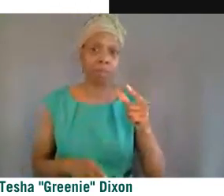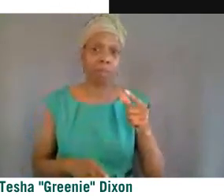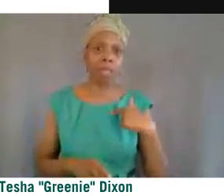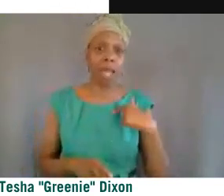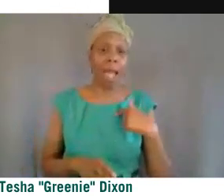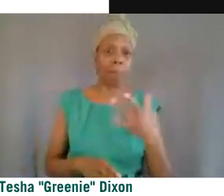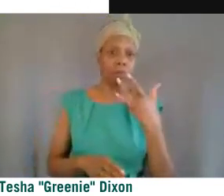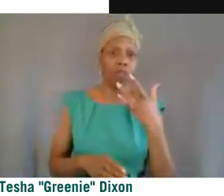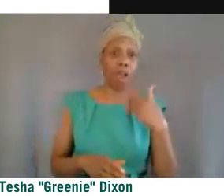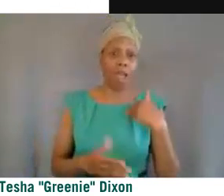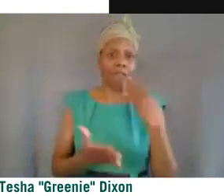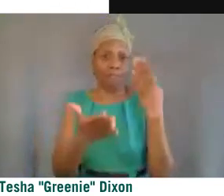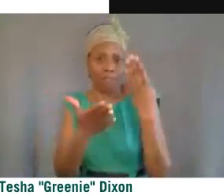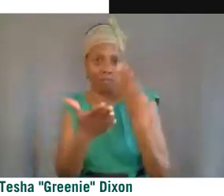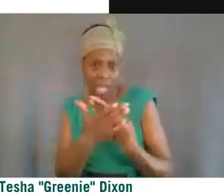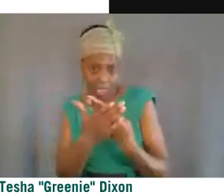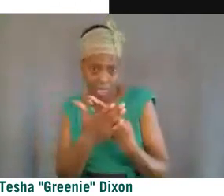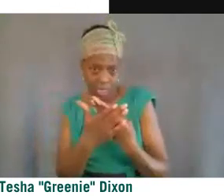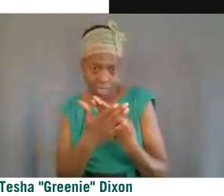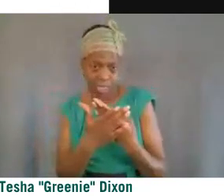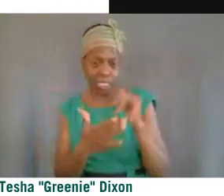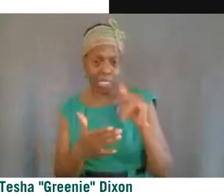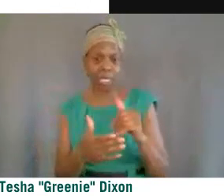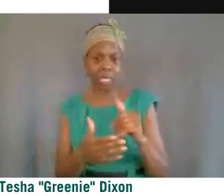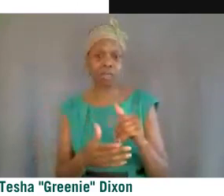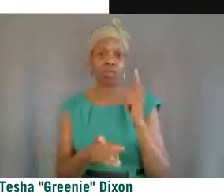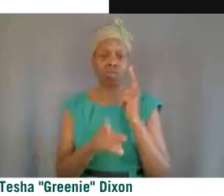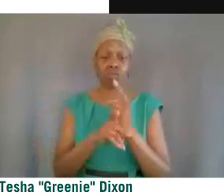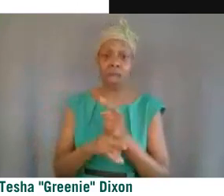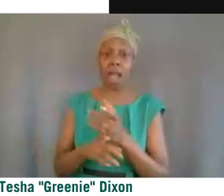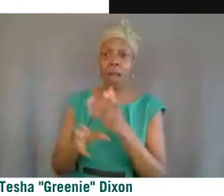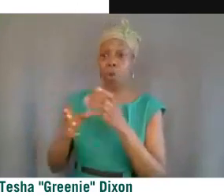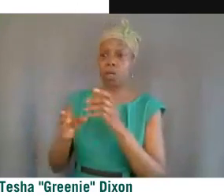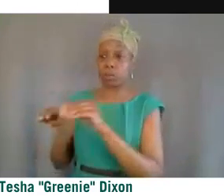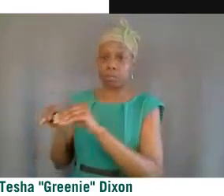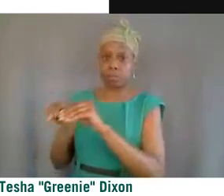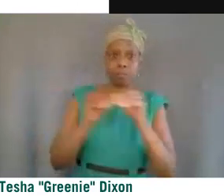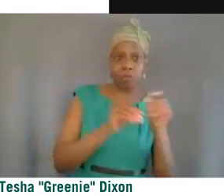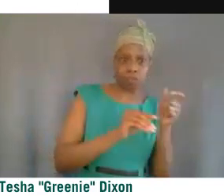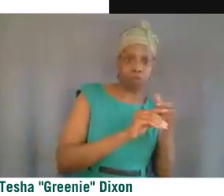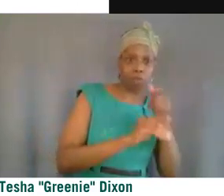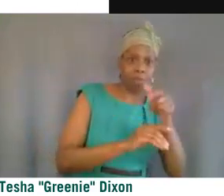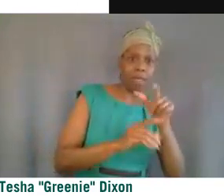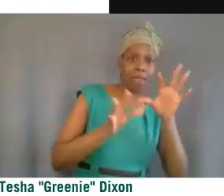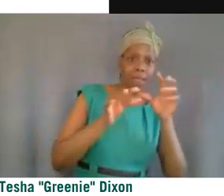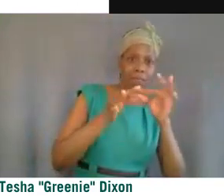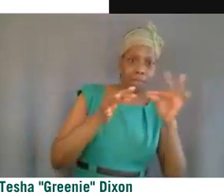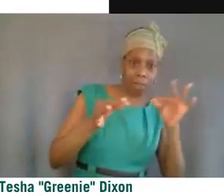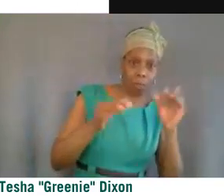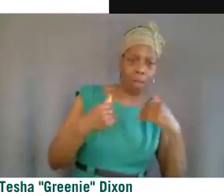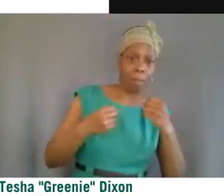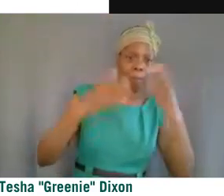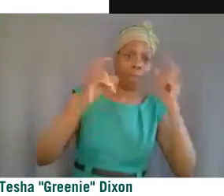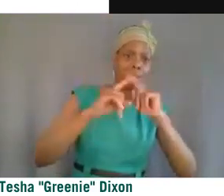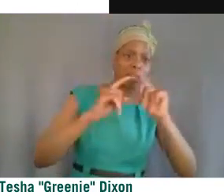right, and to get away from the language, because there are many botulinum toxins, and we use many of